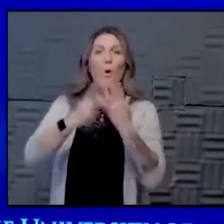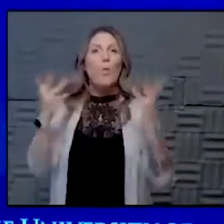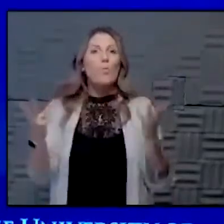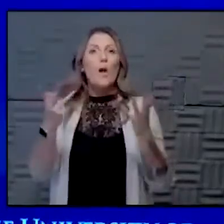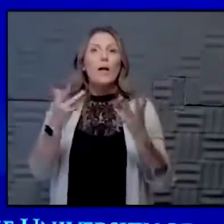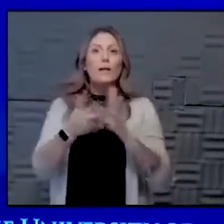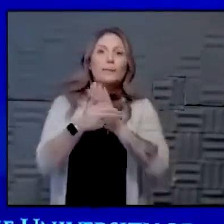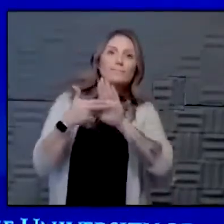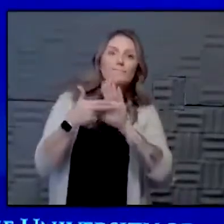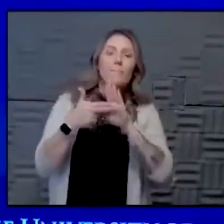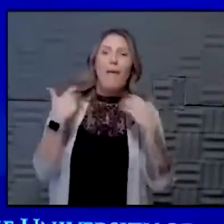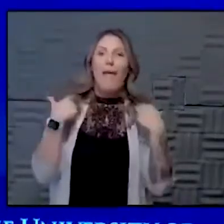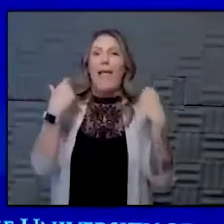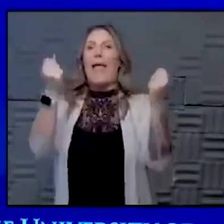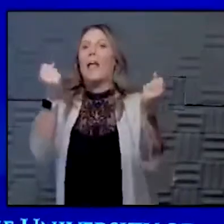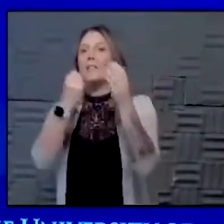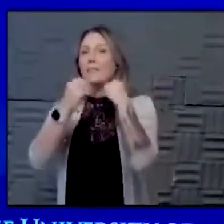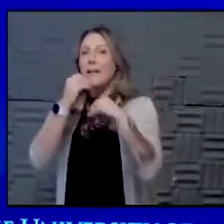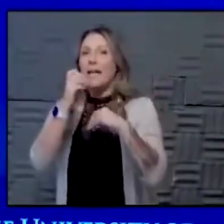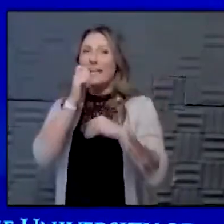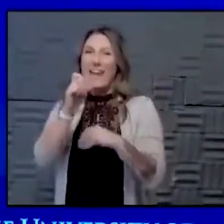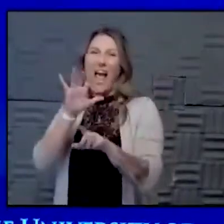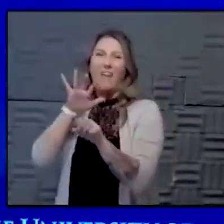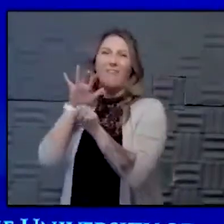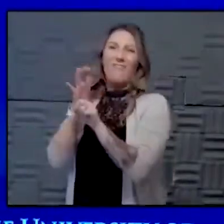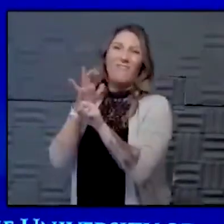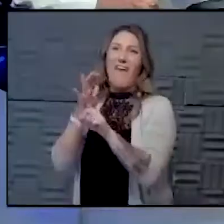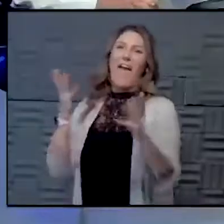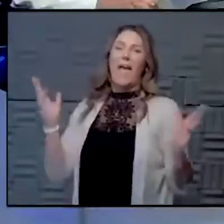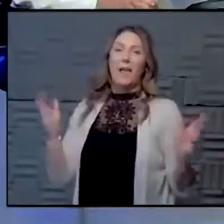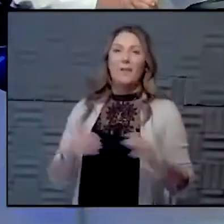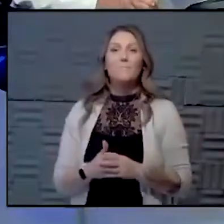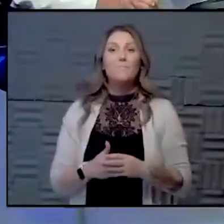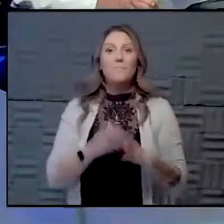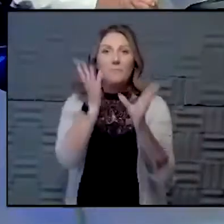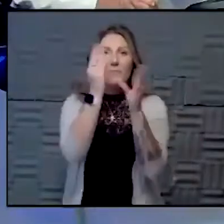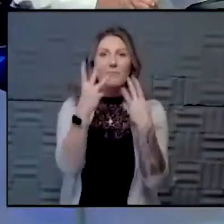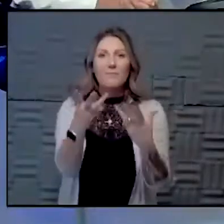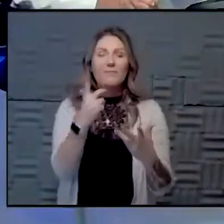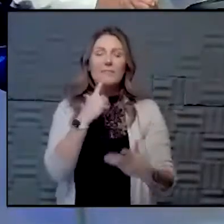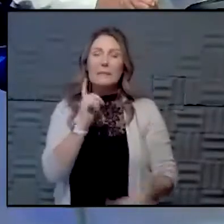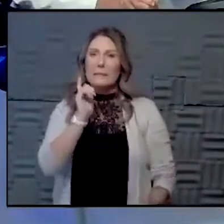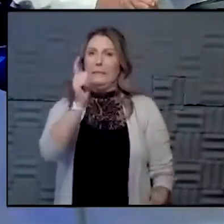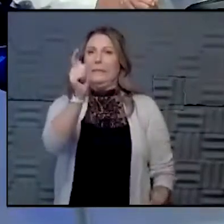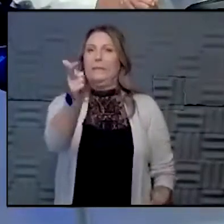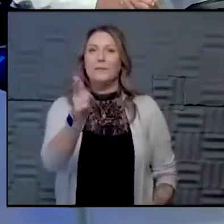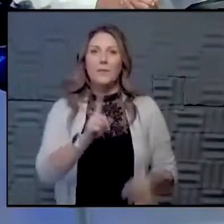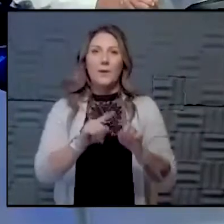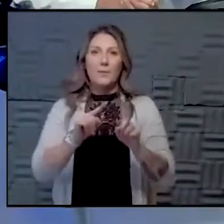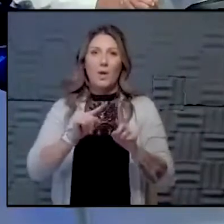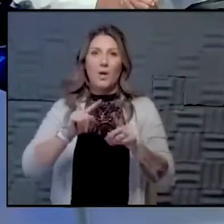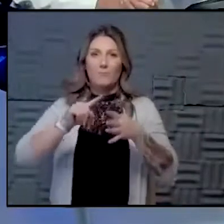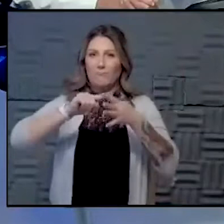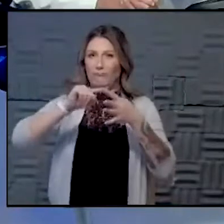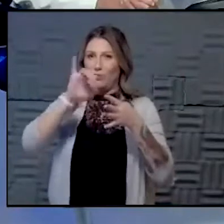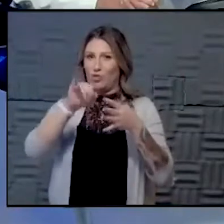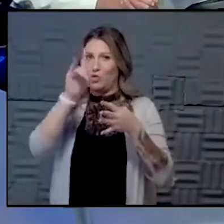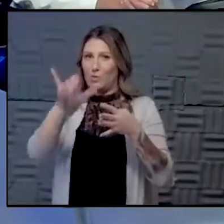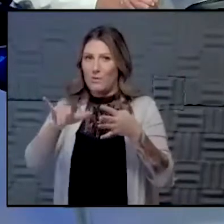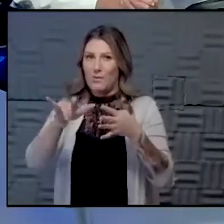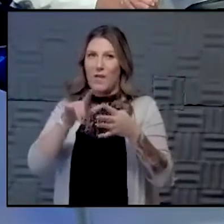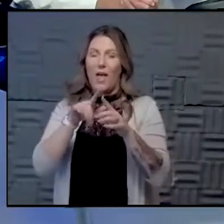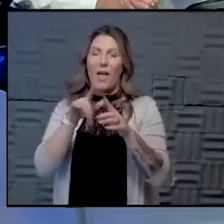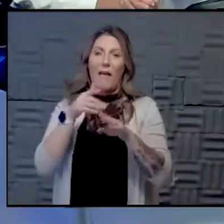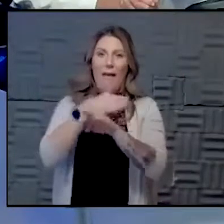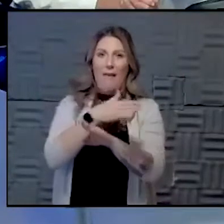diet and not just the fad diet. Okay. Well, I will tell you, it seems like a long ways off, but the first week in July, after we come back from